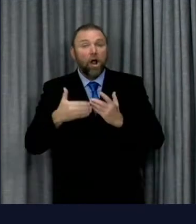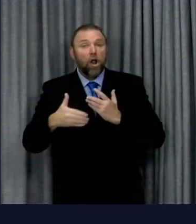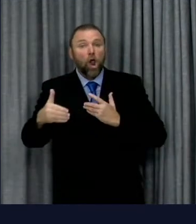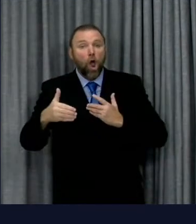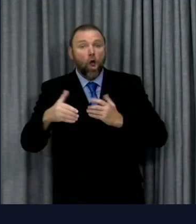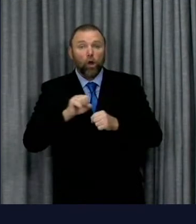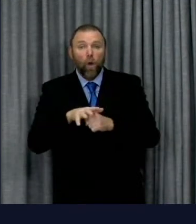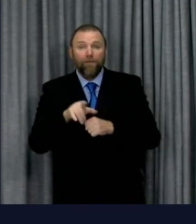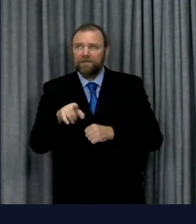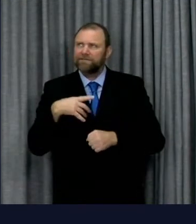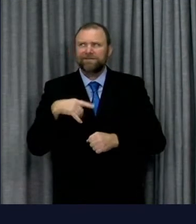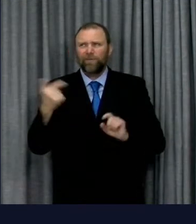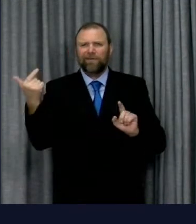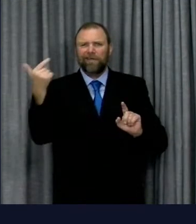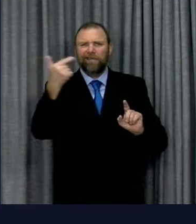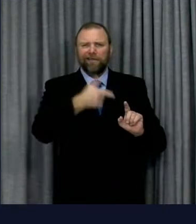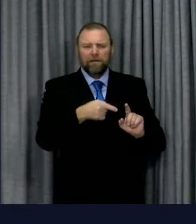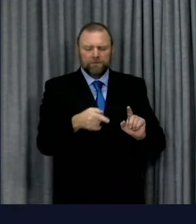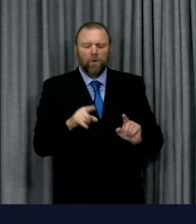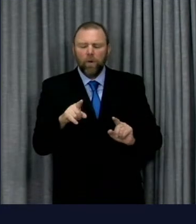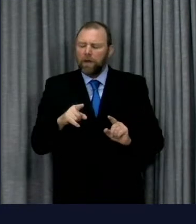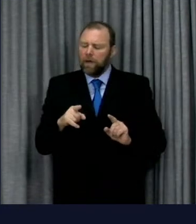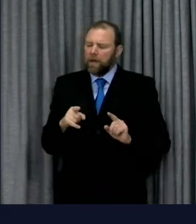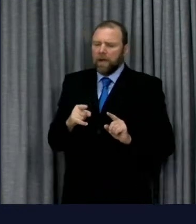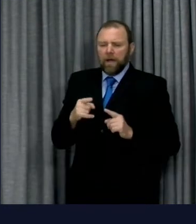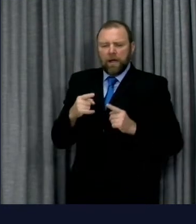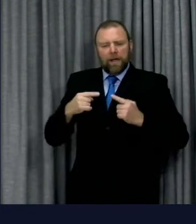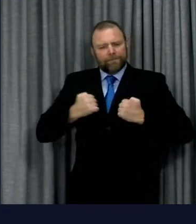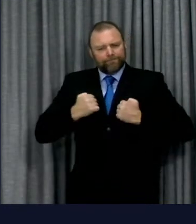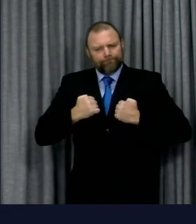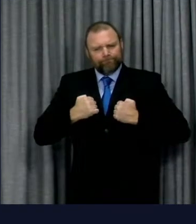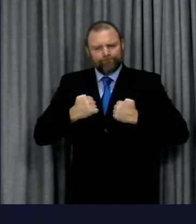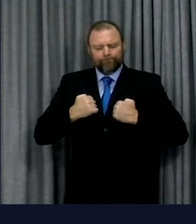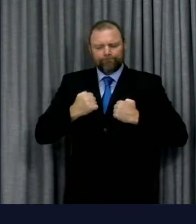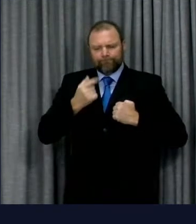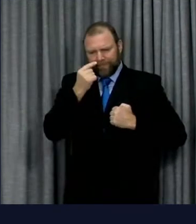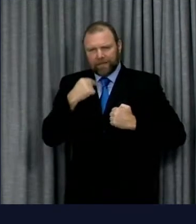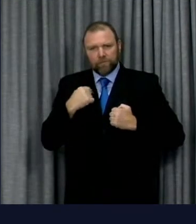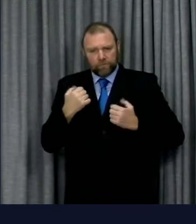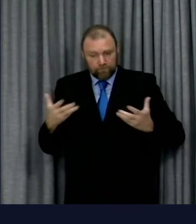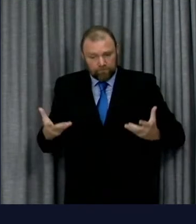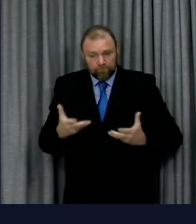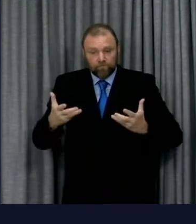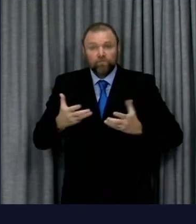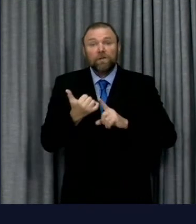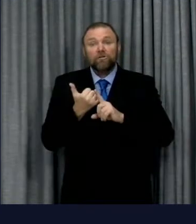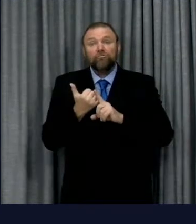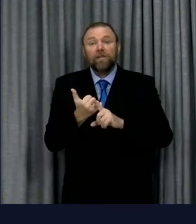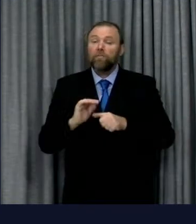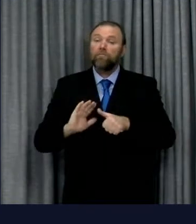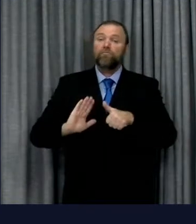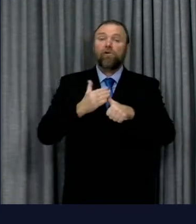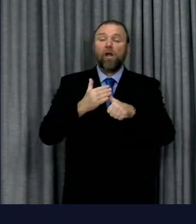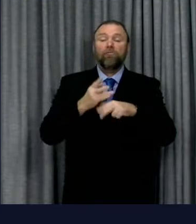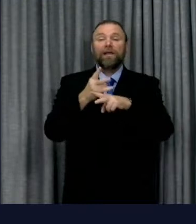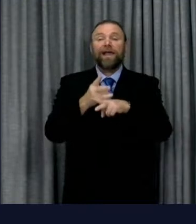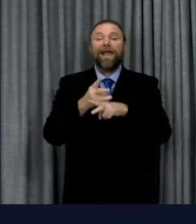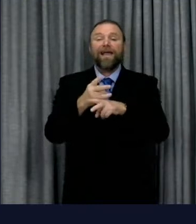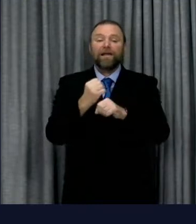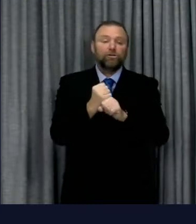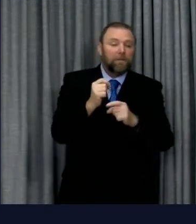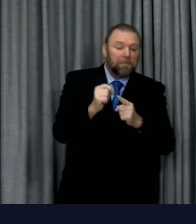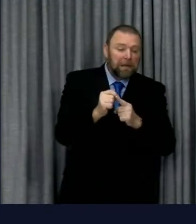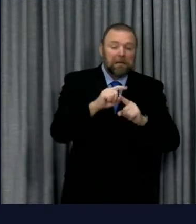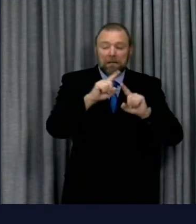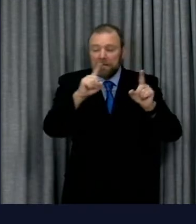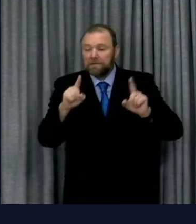contemplate. Our approach has been to try to strengthen the ability of primary care to respond to people who suffer from long COVID, and then, of